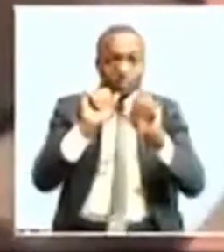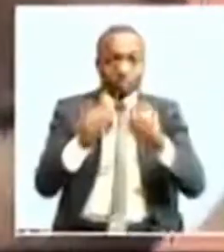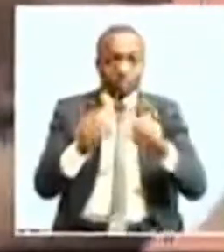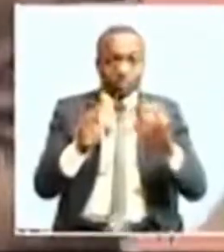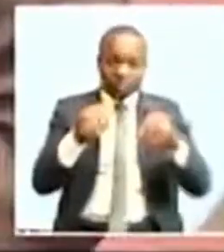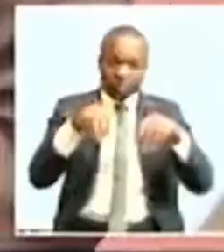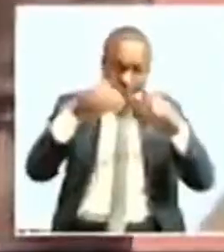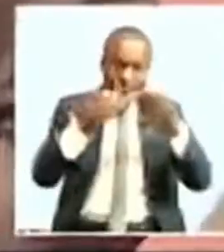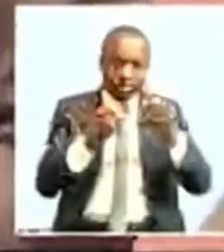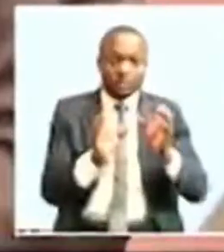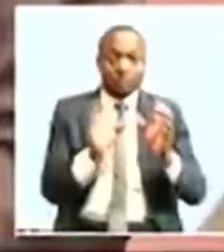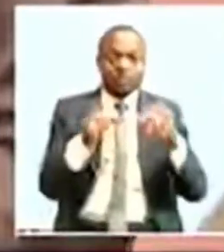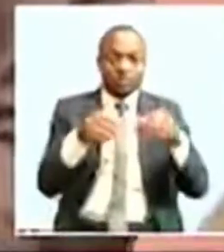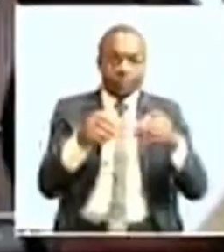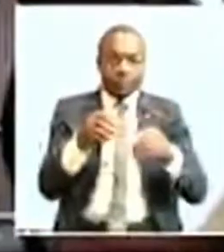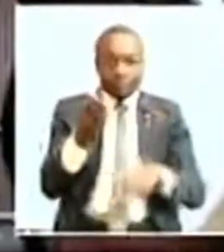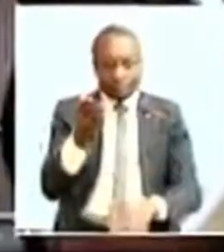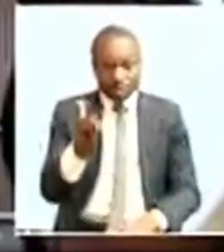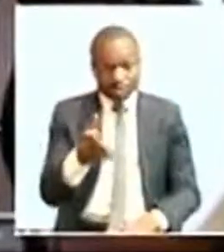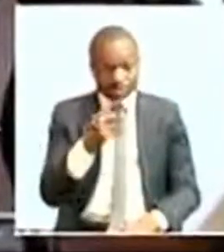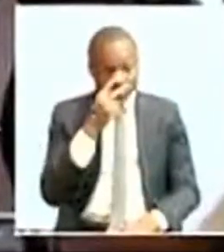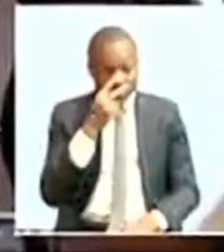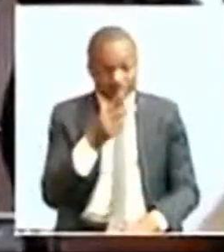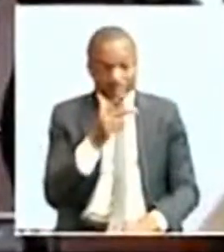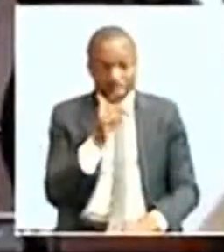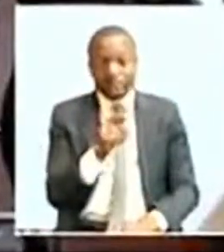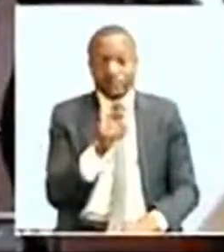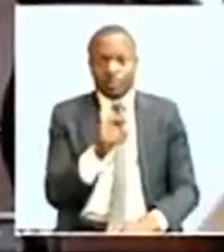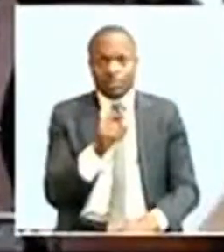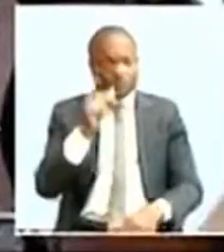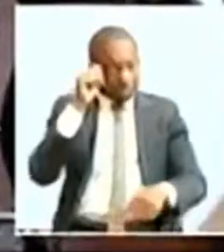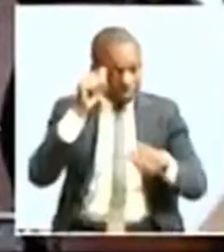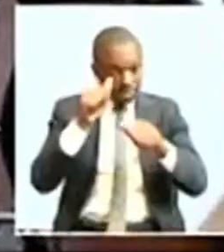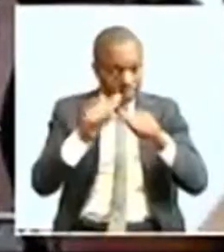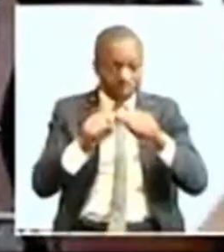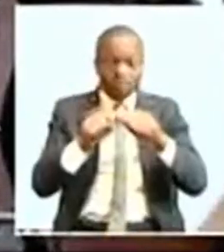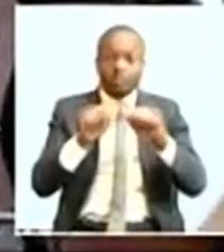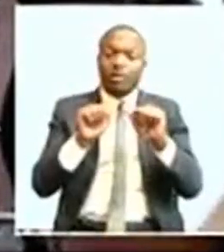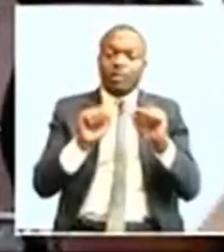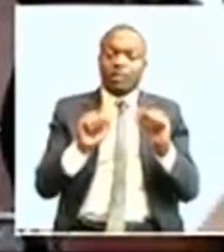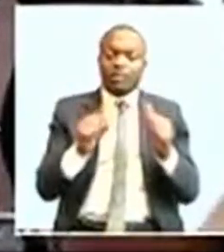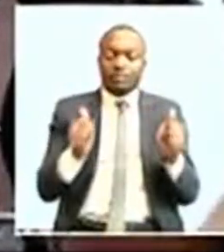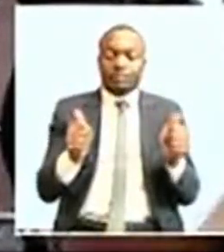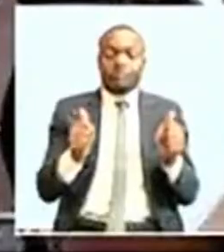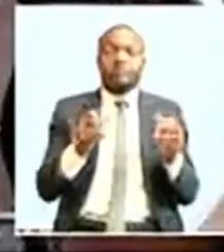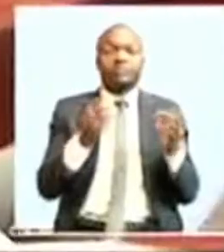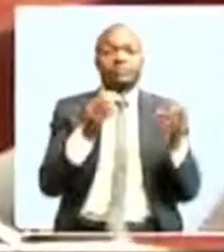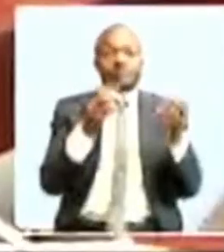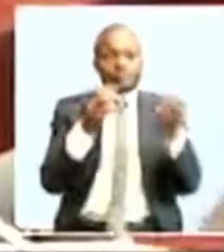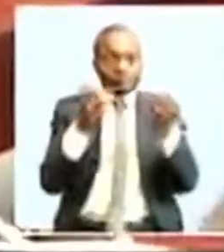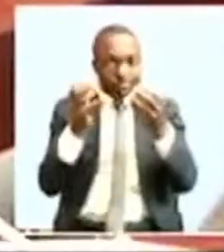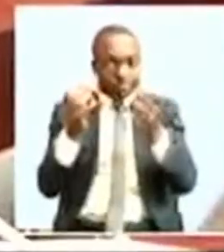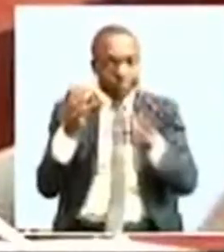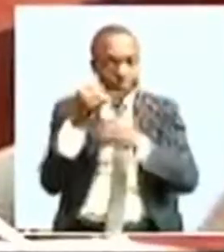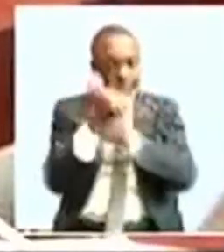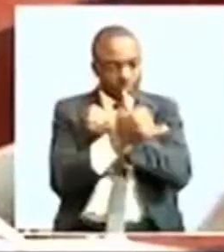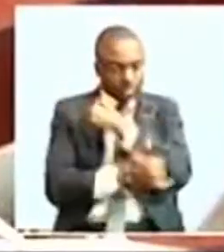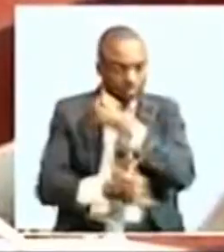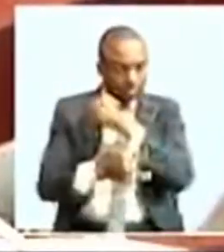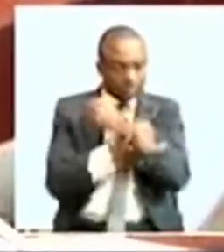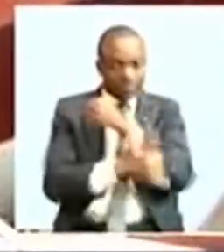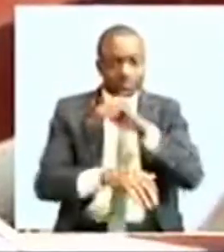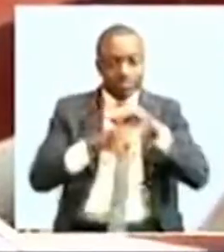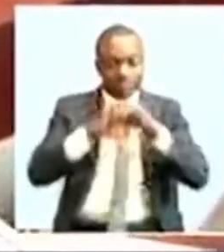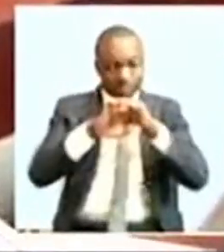Yes, madam. So looking at it, in order for this agreement to be in effect, 2/3 of the countries under